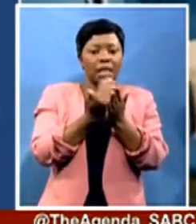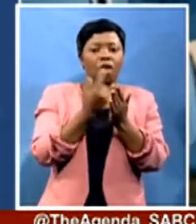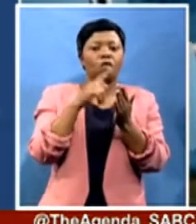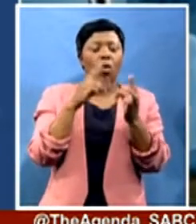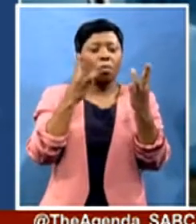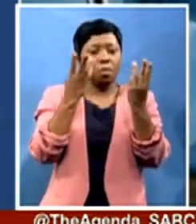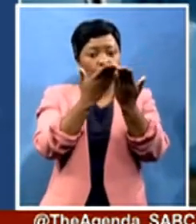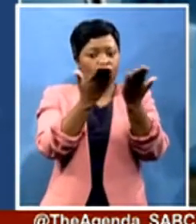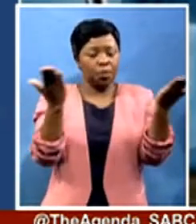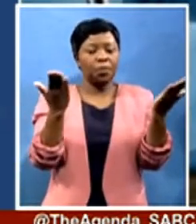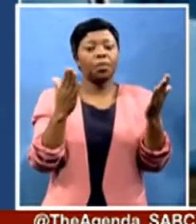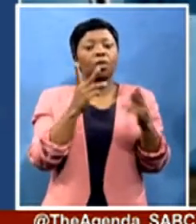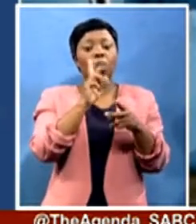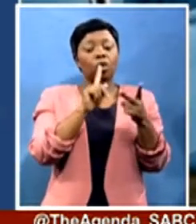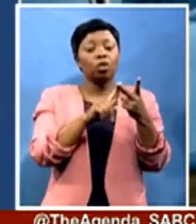are quite,